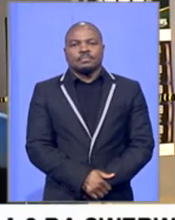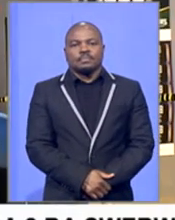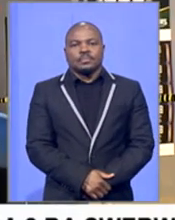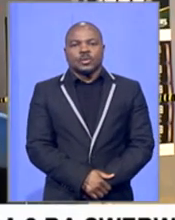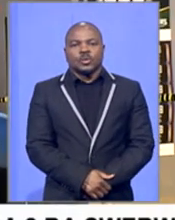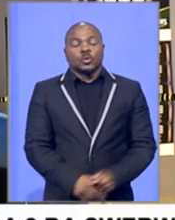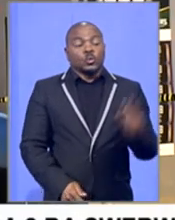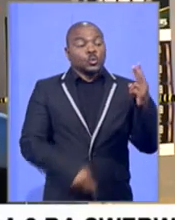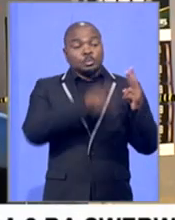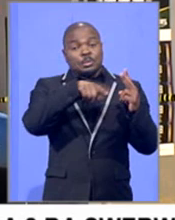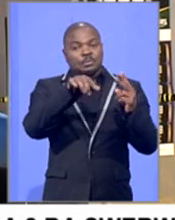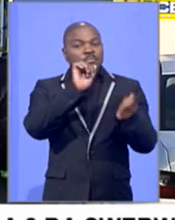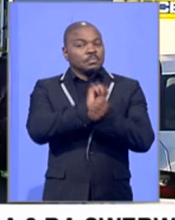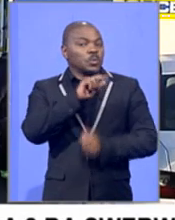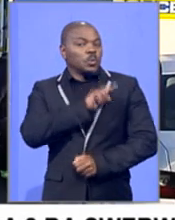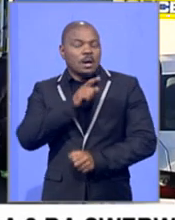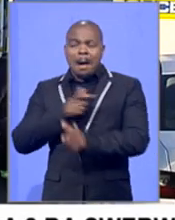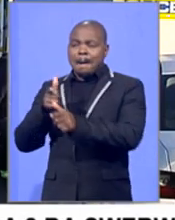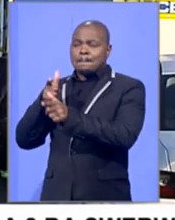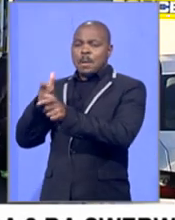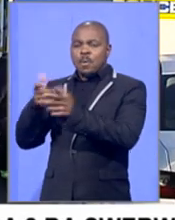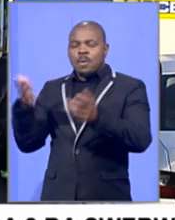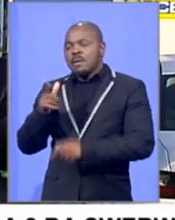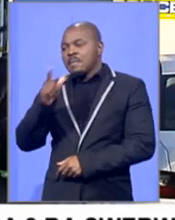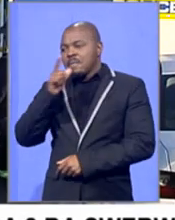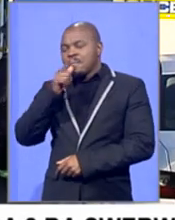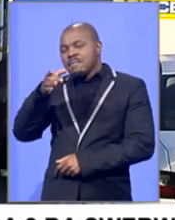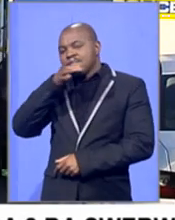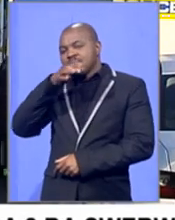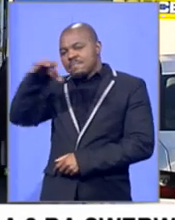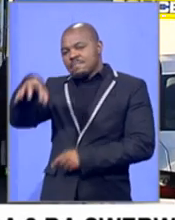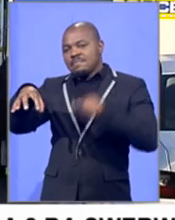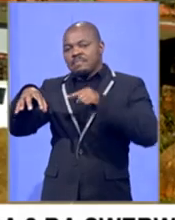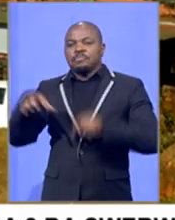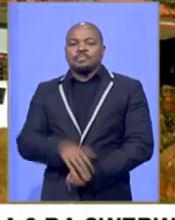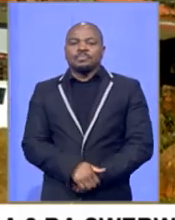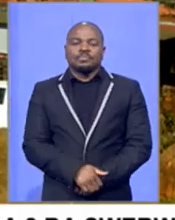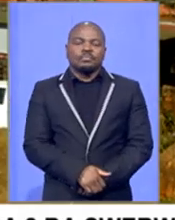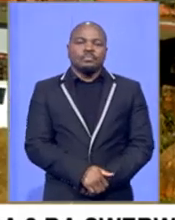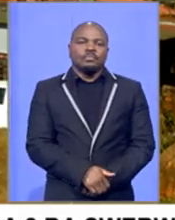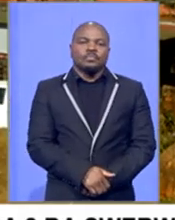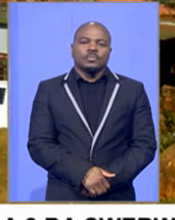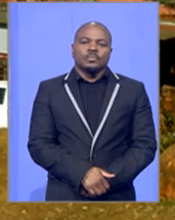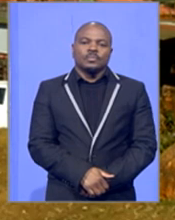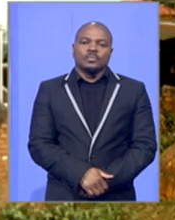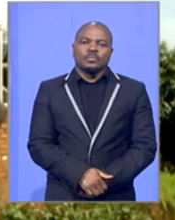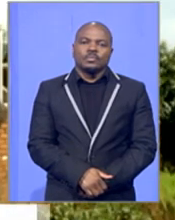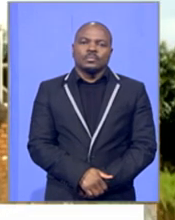go golegilwe batho ba babedi morago ga mothuntsho lefelong la Madila ka Pietermaritzburg